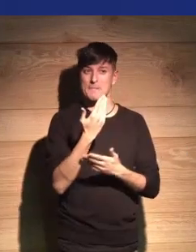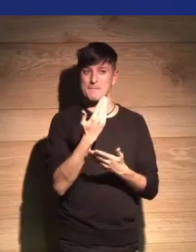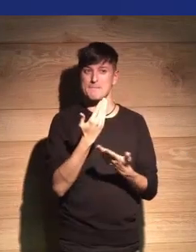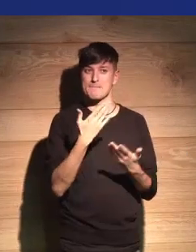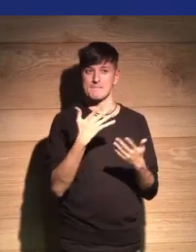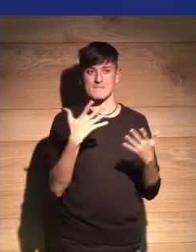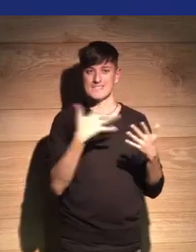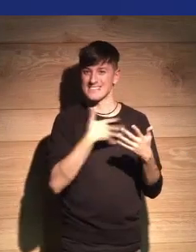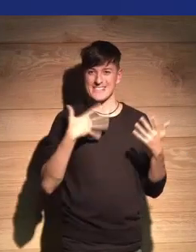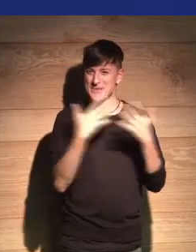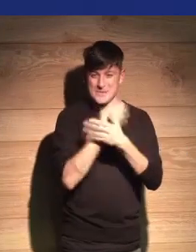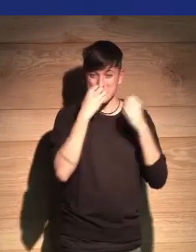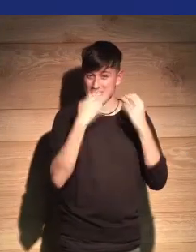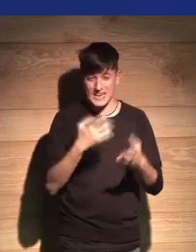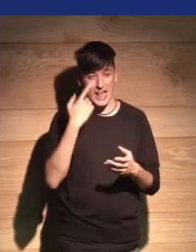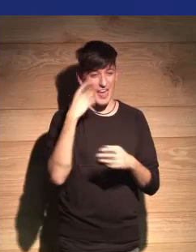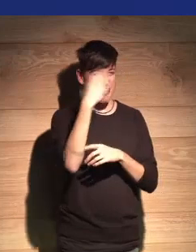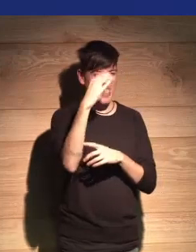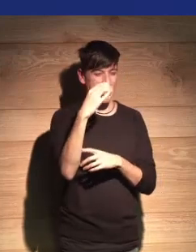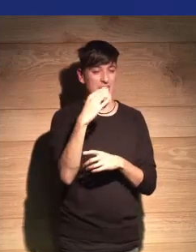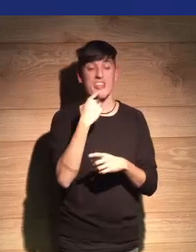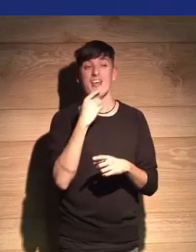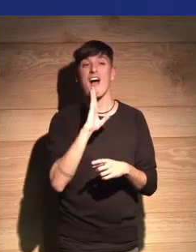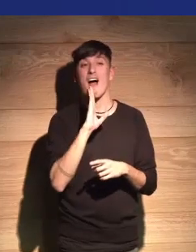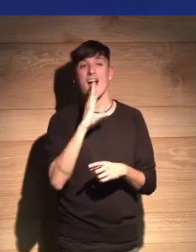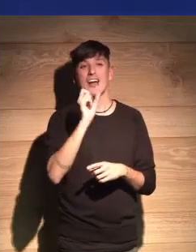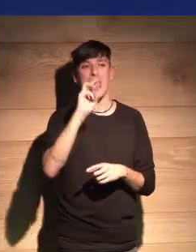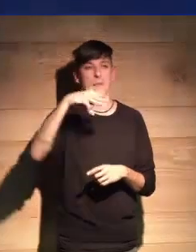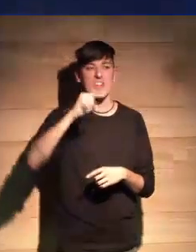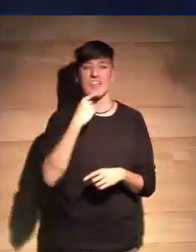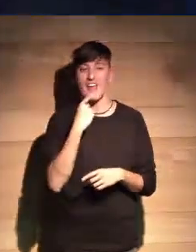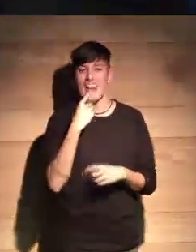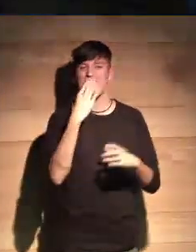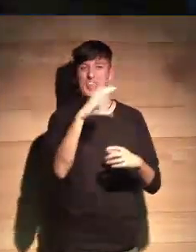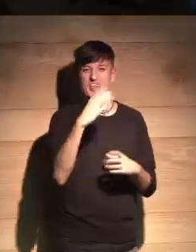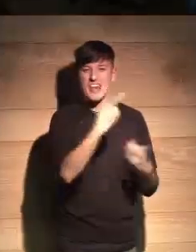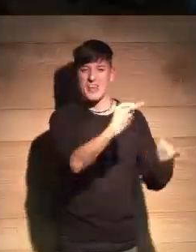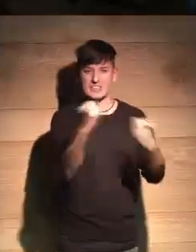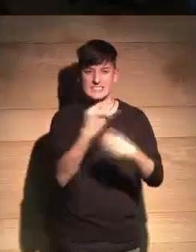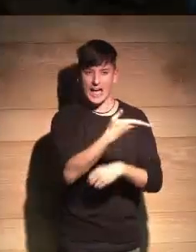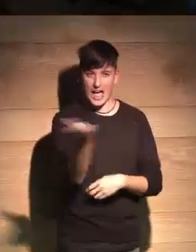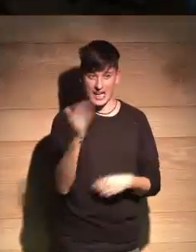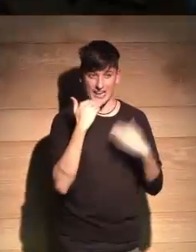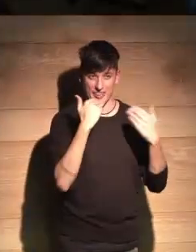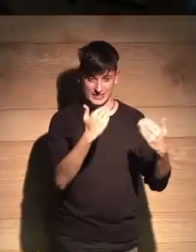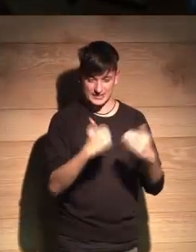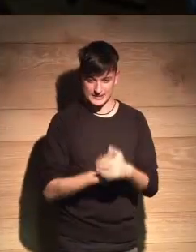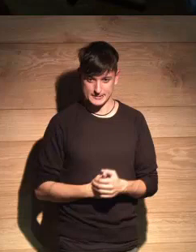wish you the best. And as Carmen Morenés said, science needs you. Thank you.